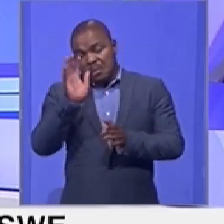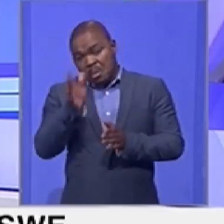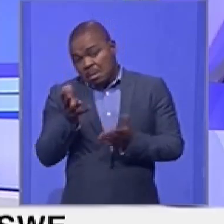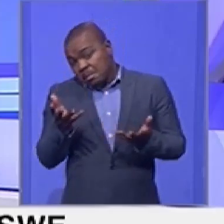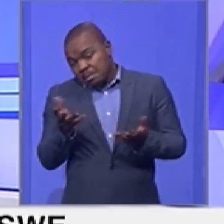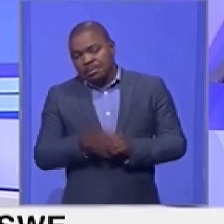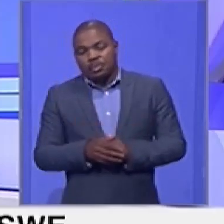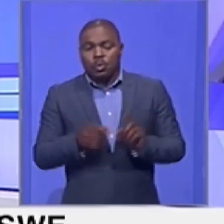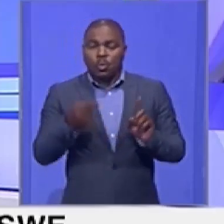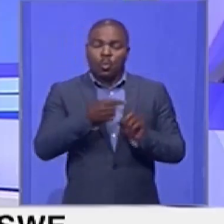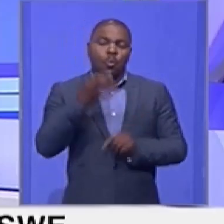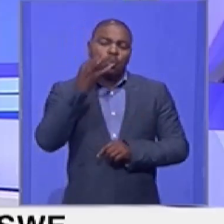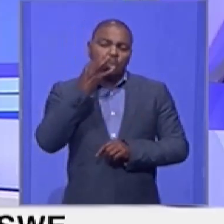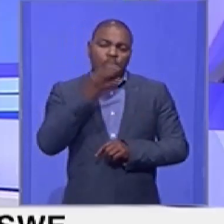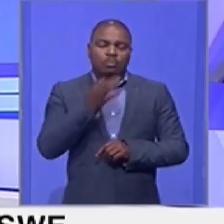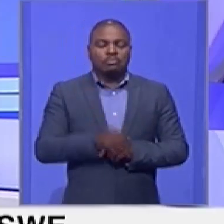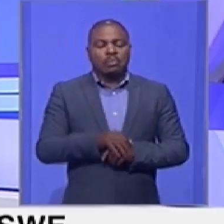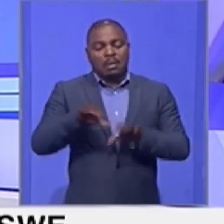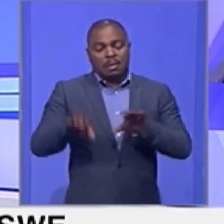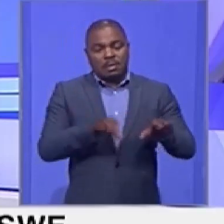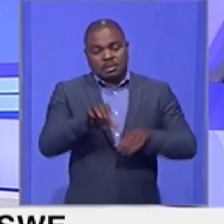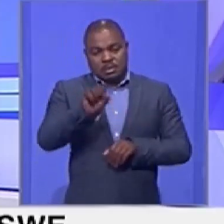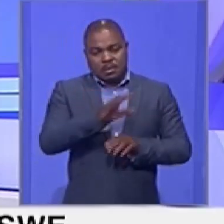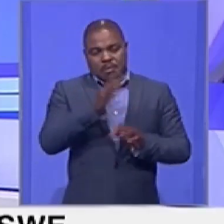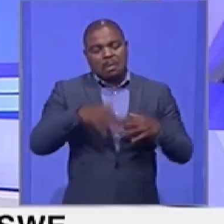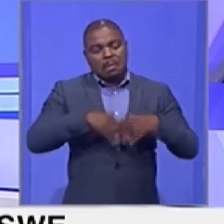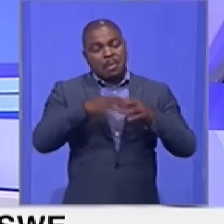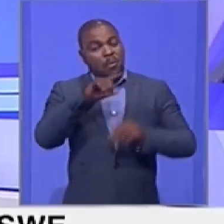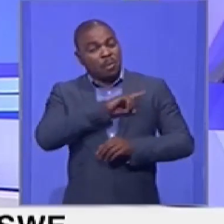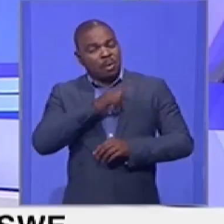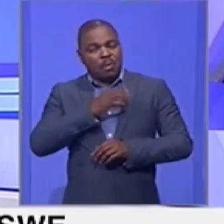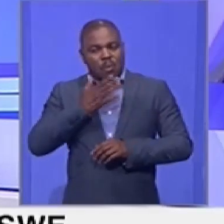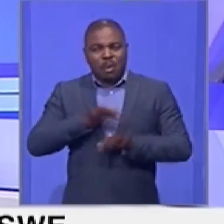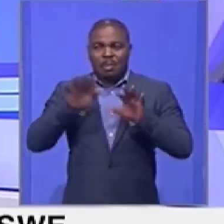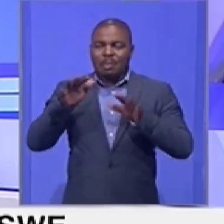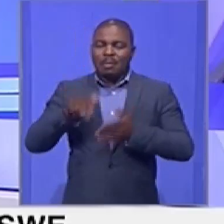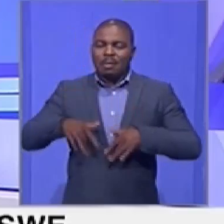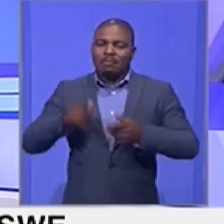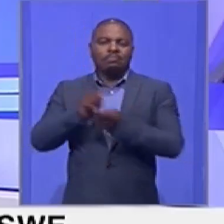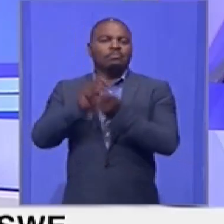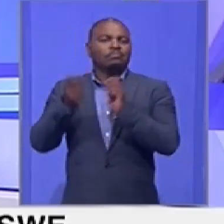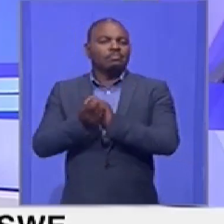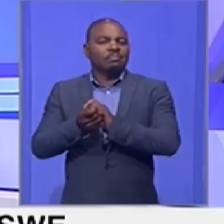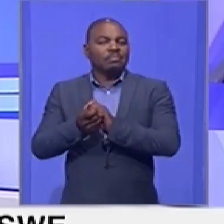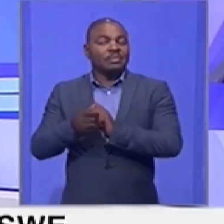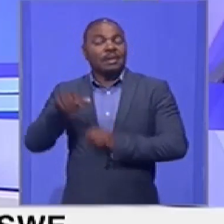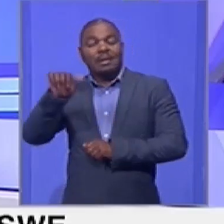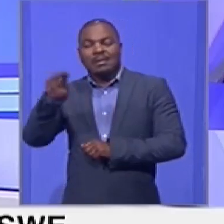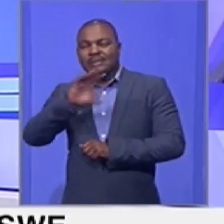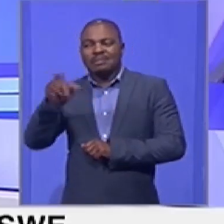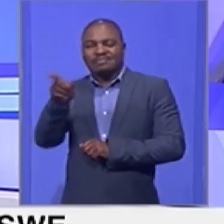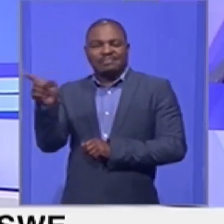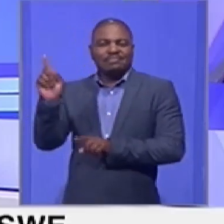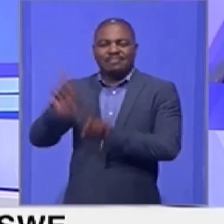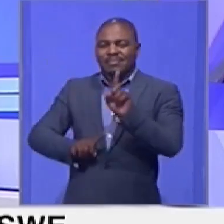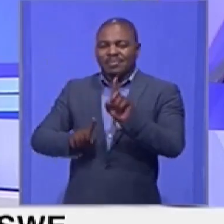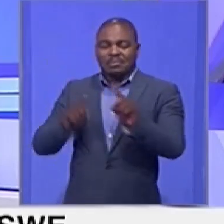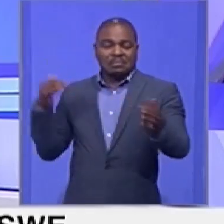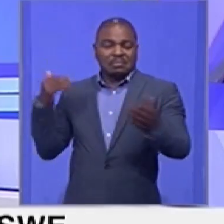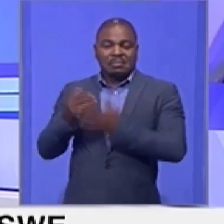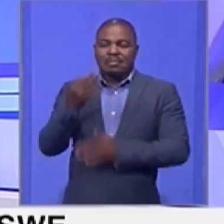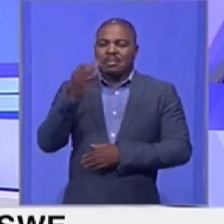tlhalositse gore Action SA e tlhametswe go fetola matshelo a batho morago ga gore ANC re telelwe ke go dira jalo mo dingwageng